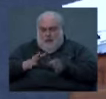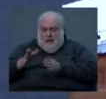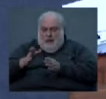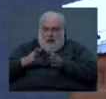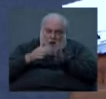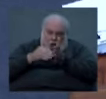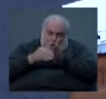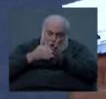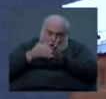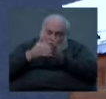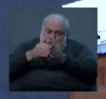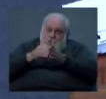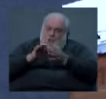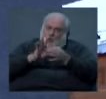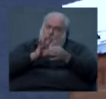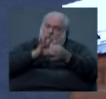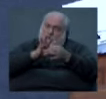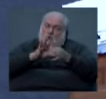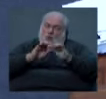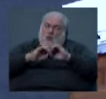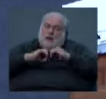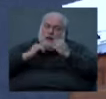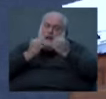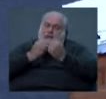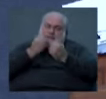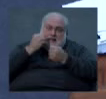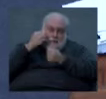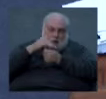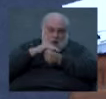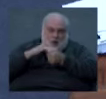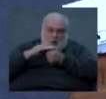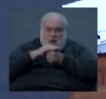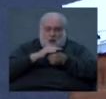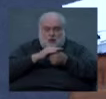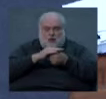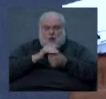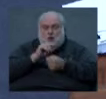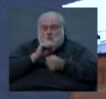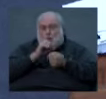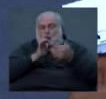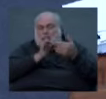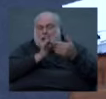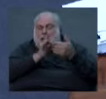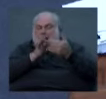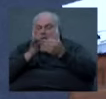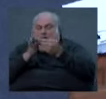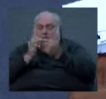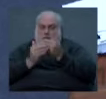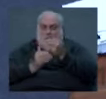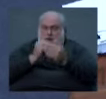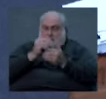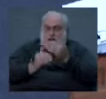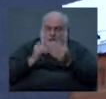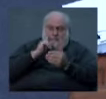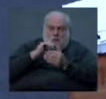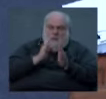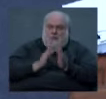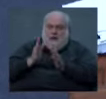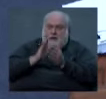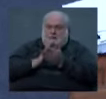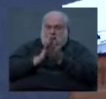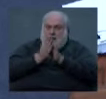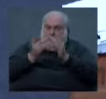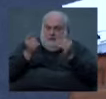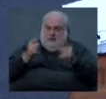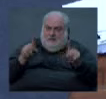references organized neighborhoods as those to guide the process for this plan to be a success.